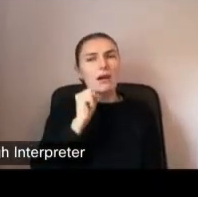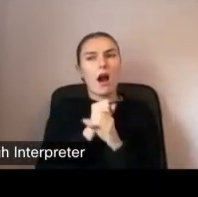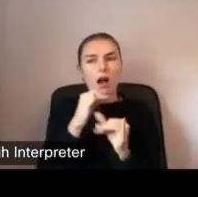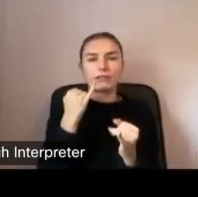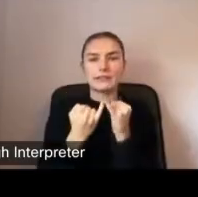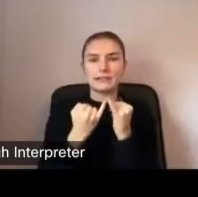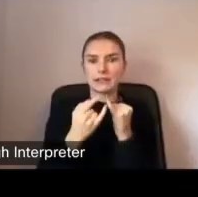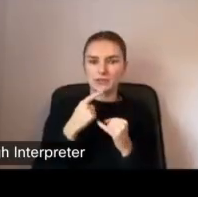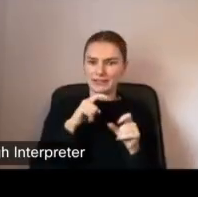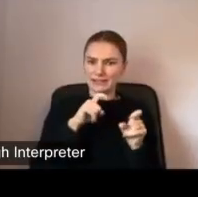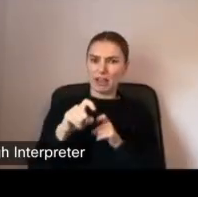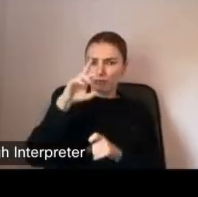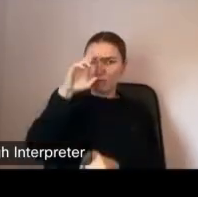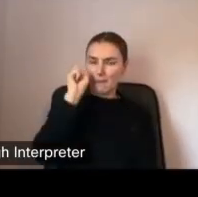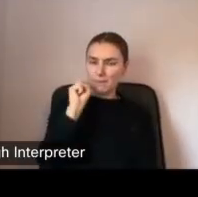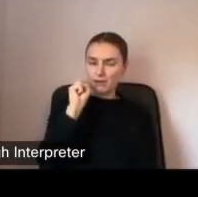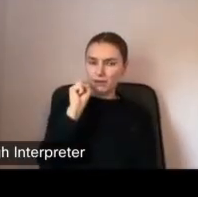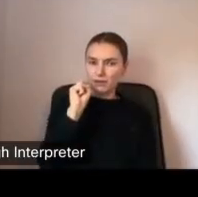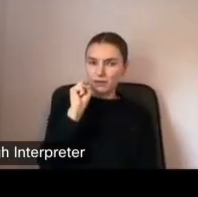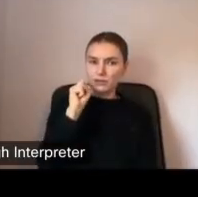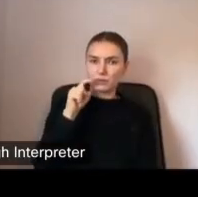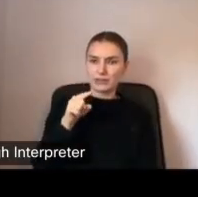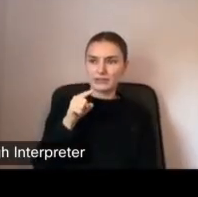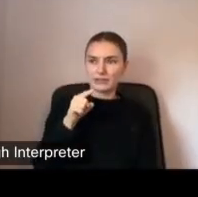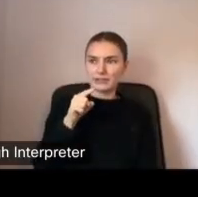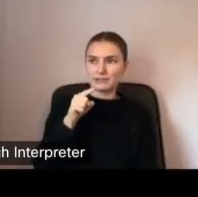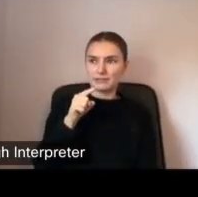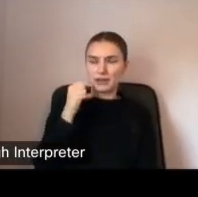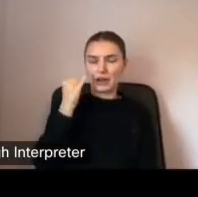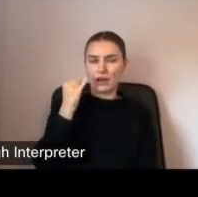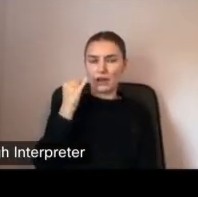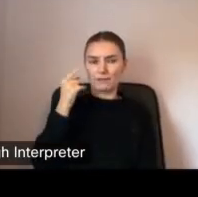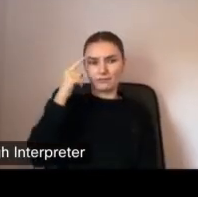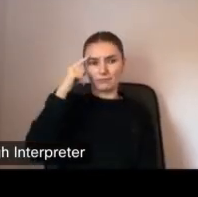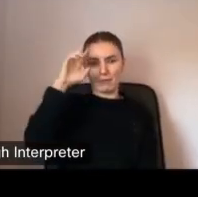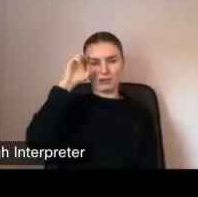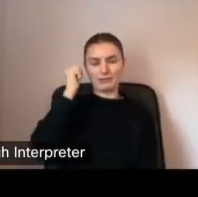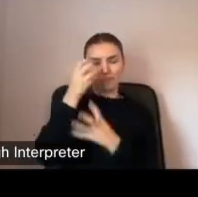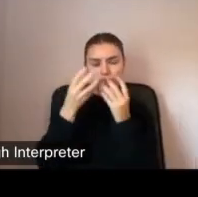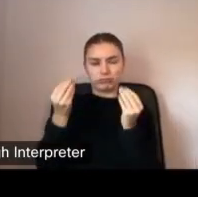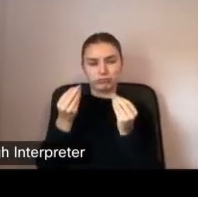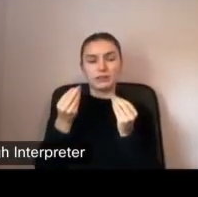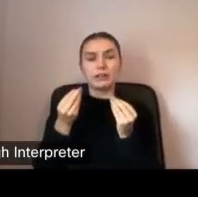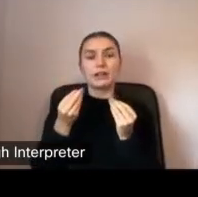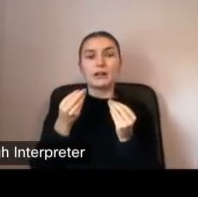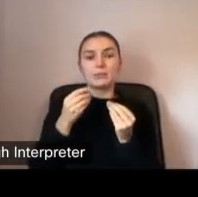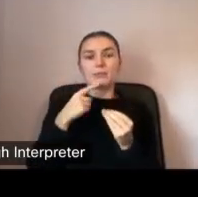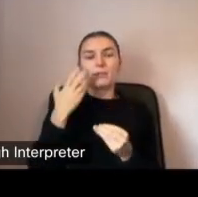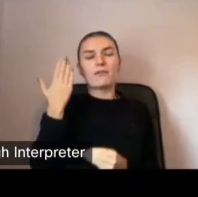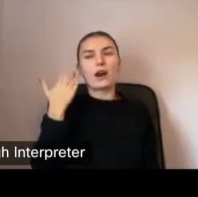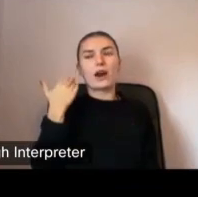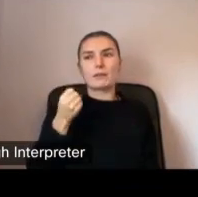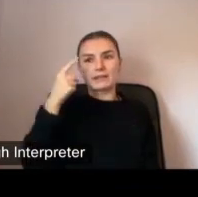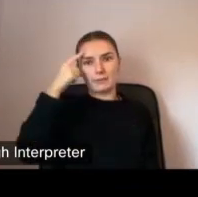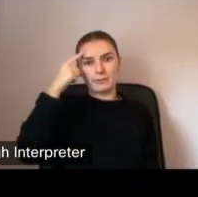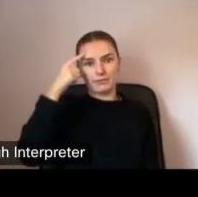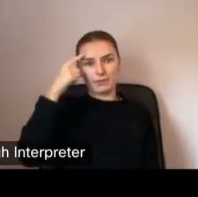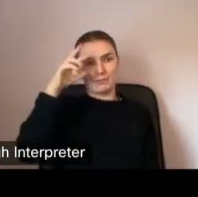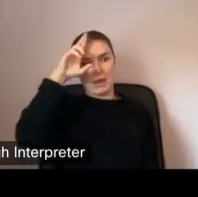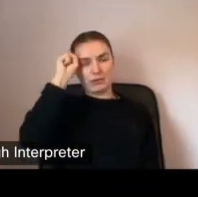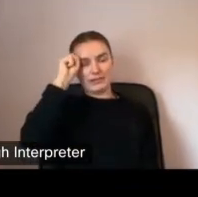still remember it. So this idea of suppressed memories, there was a thing in the past about suppressed memories, which